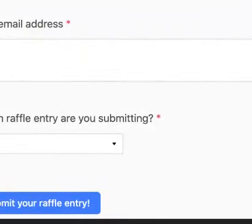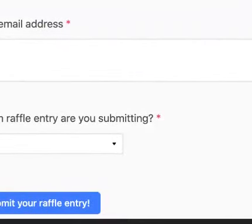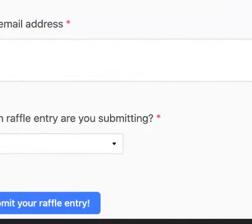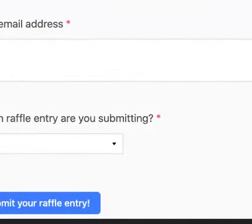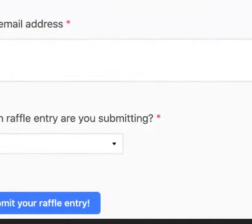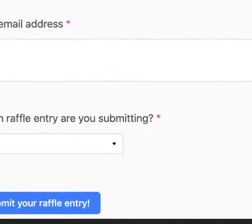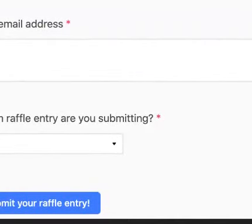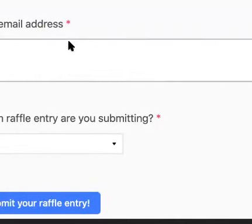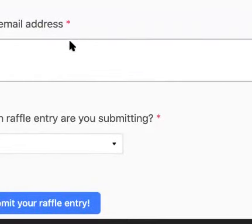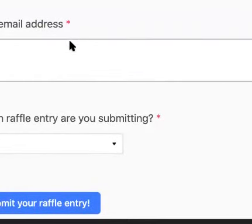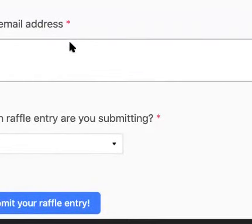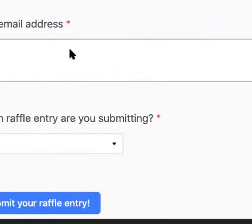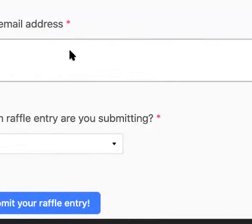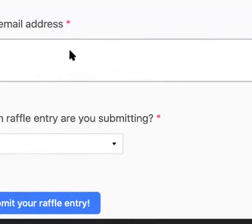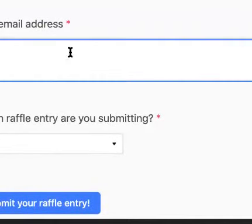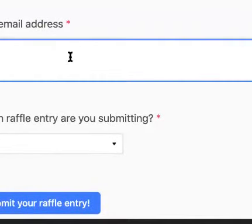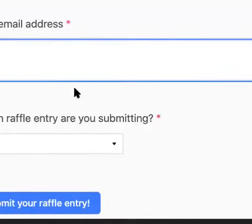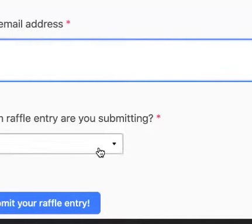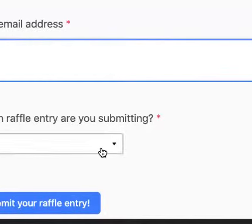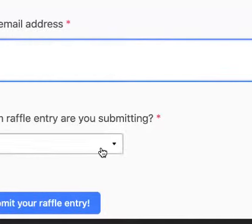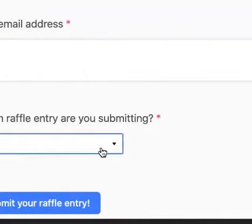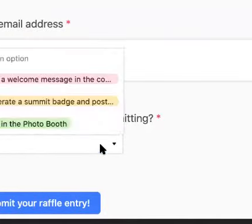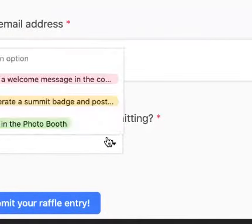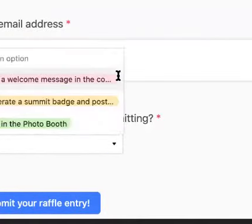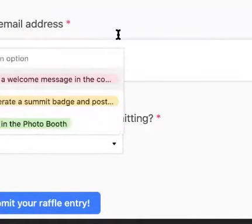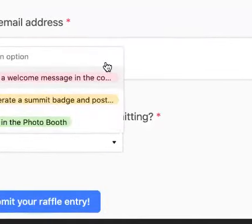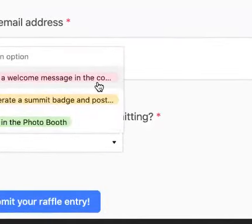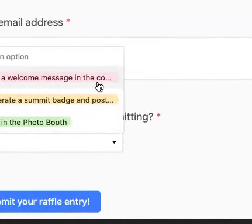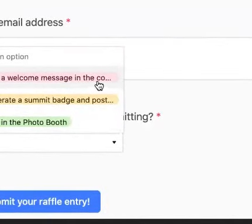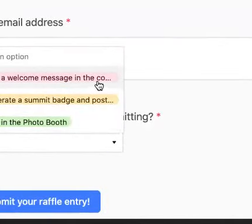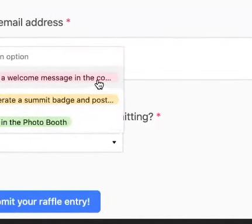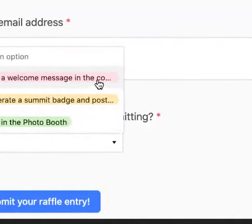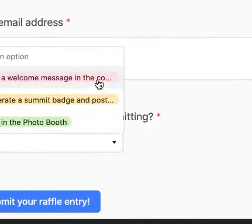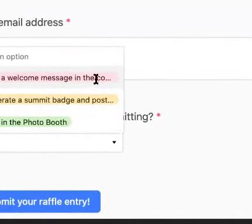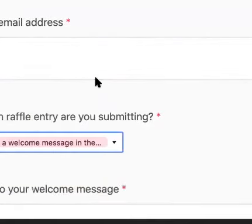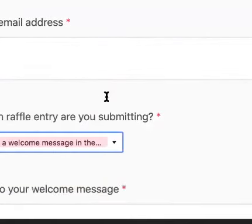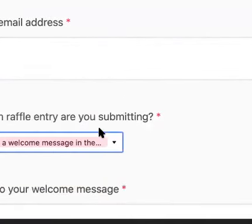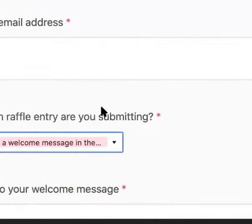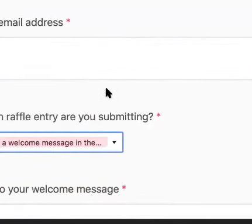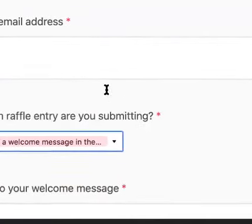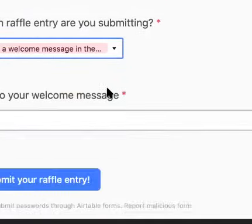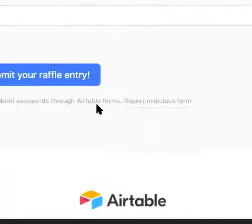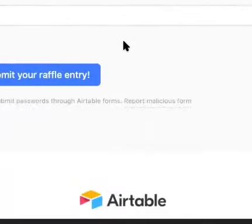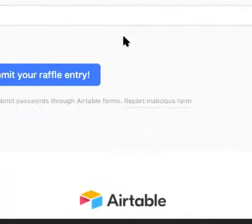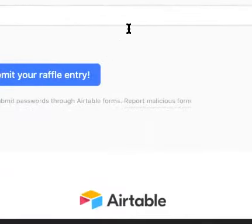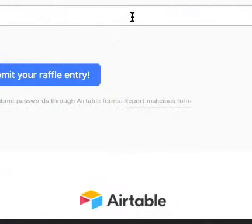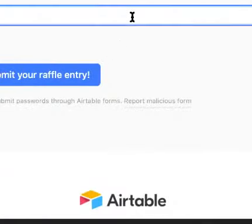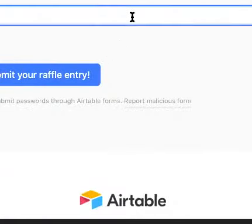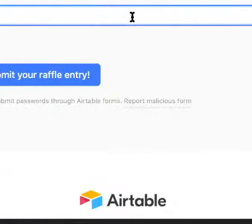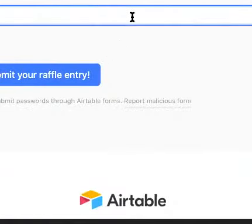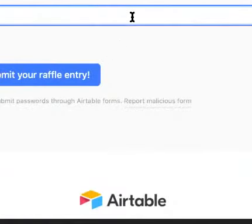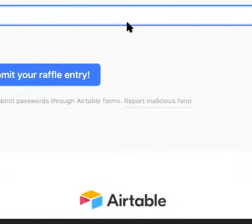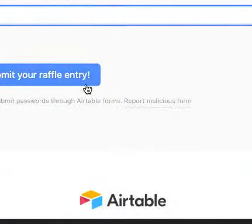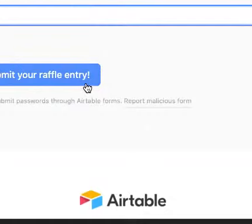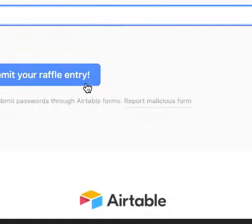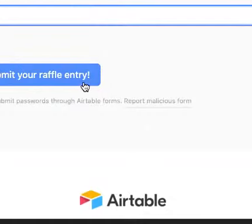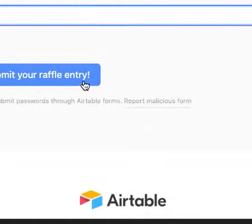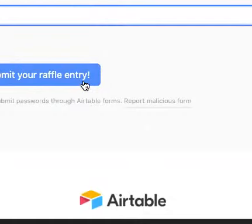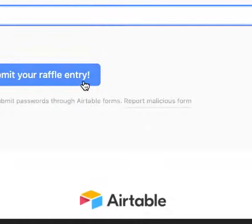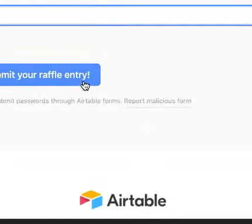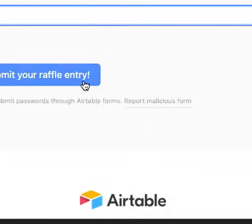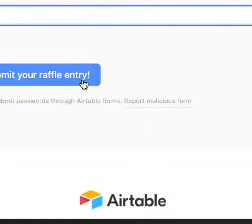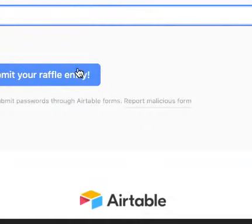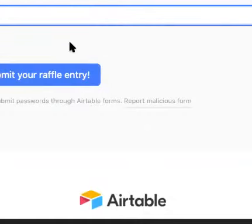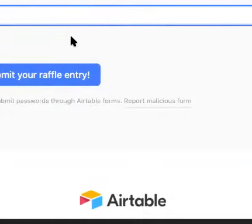And you'll type your name, your email address, and the raffle entry you're posting, so the welcome message and the link to it. And